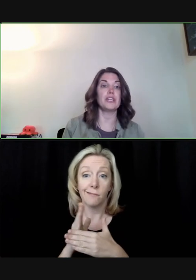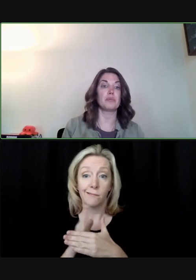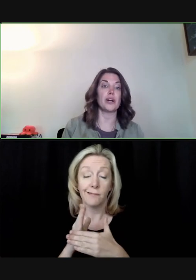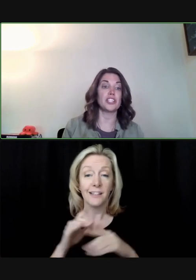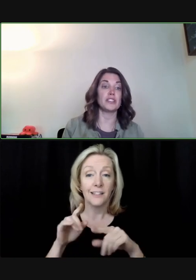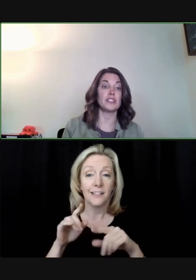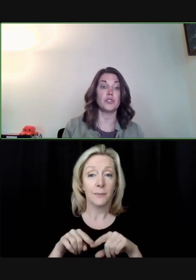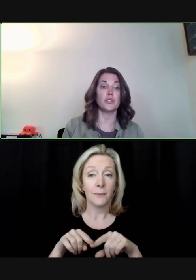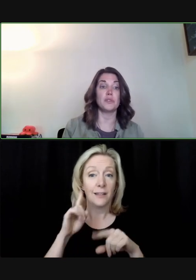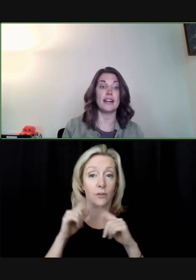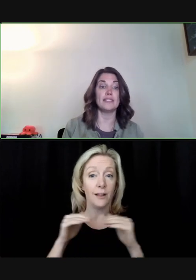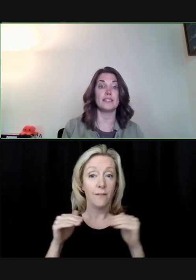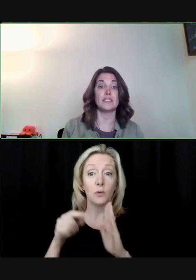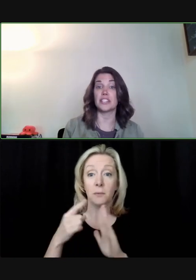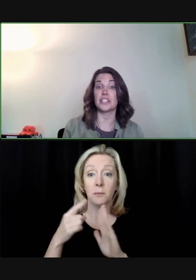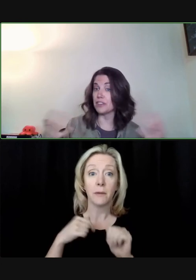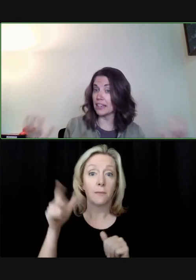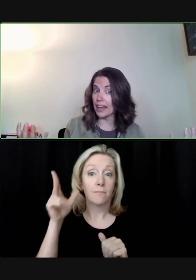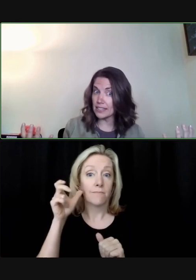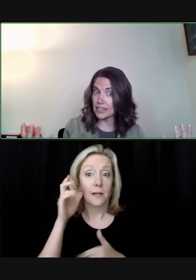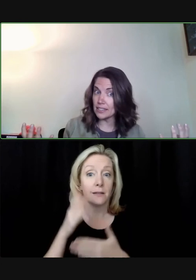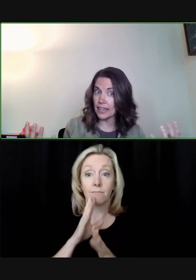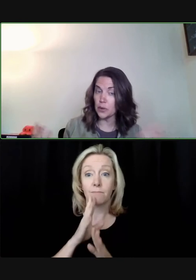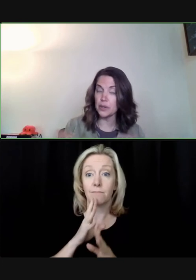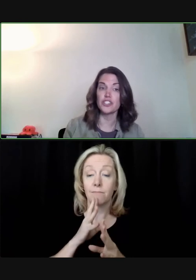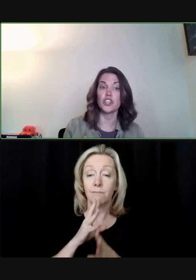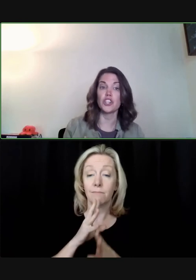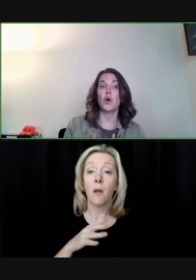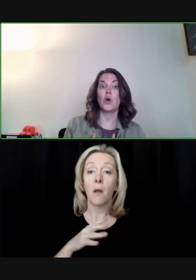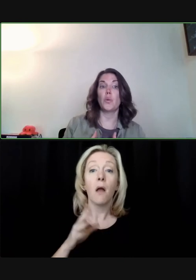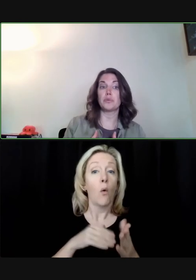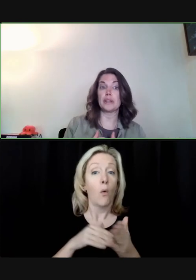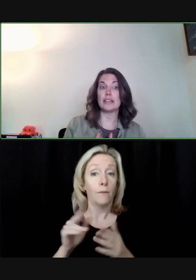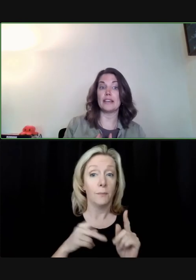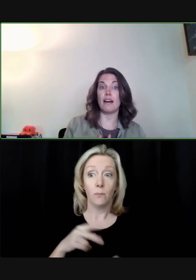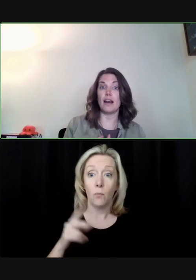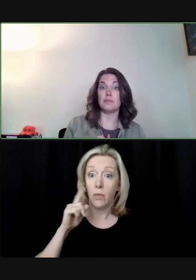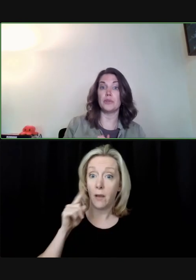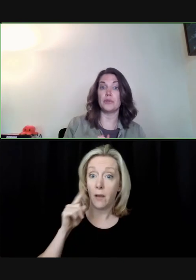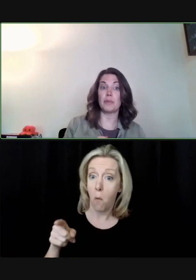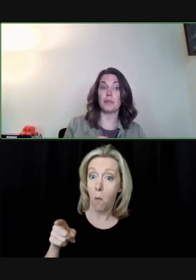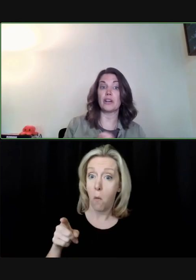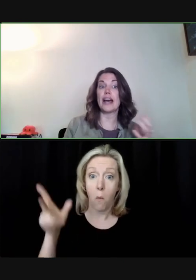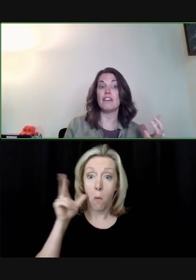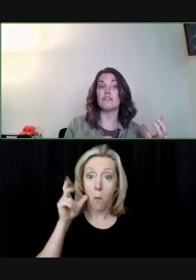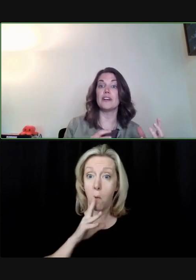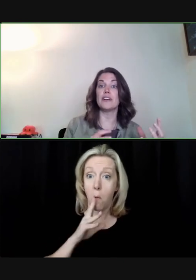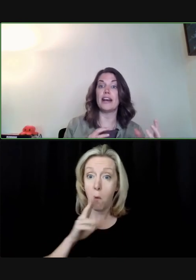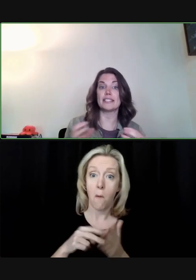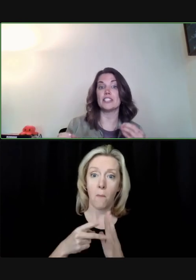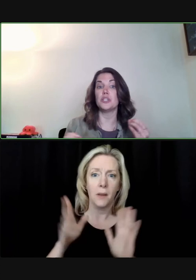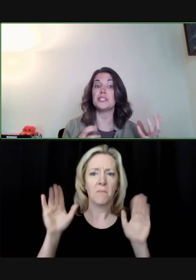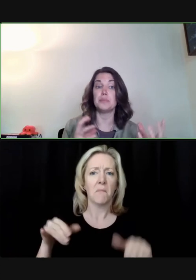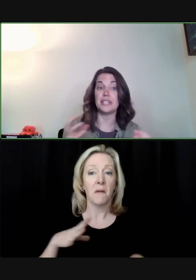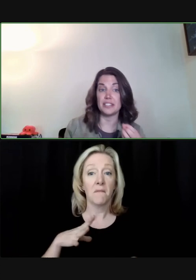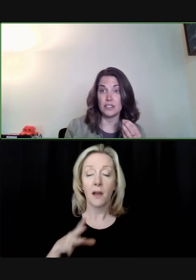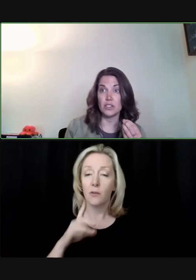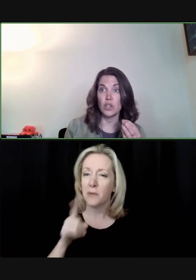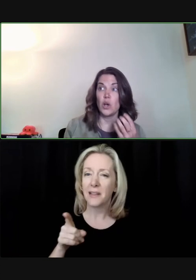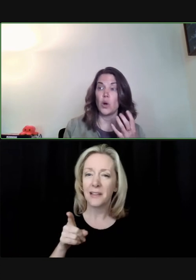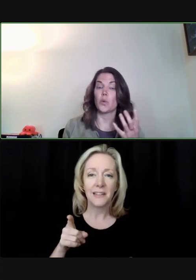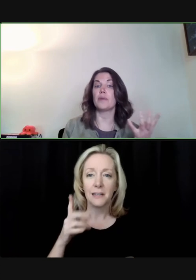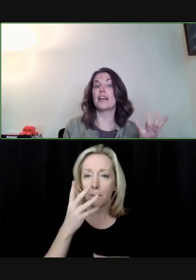that can give the impression that the student has significant access to language, when really, they might only have access to